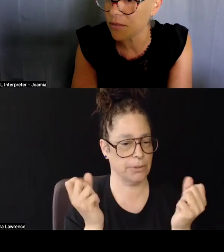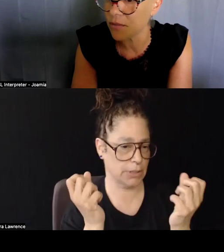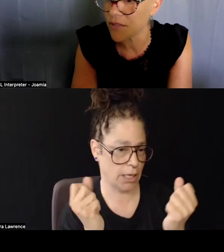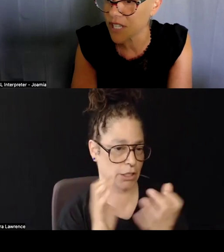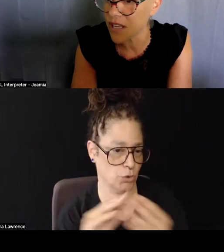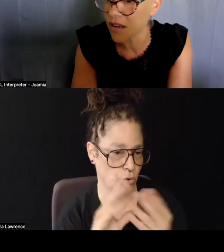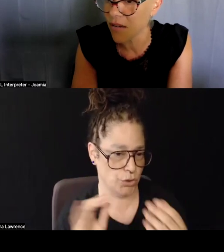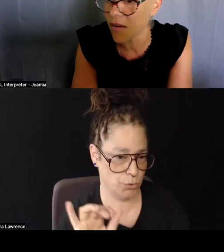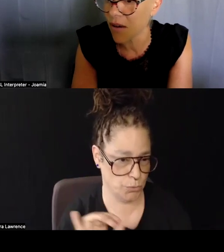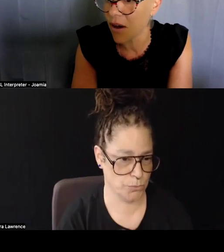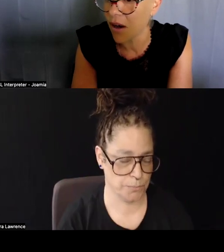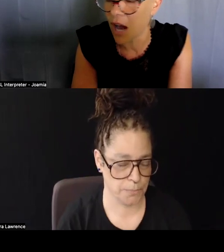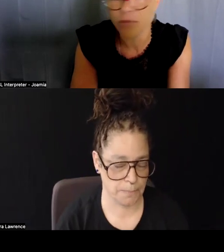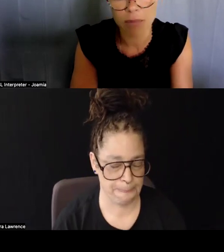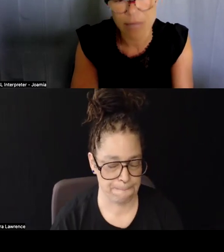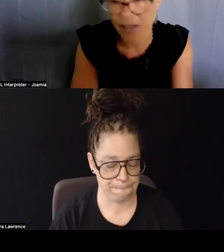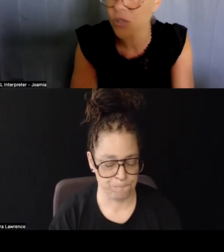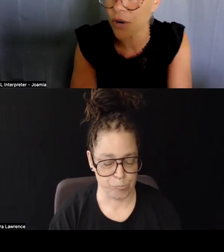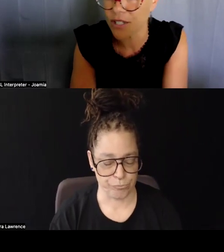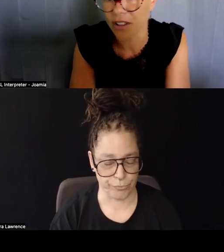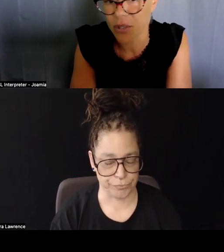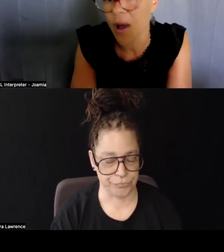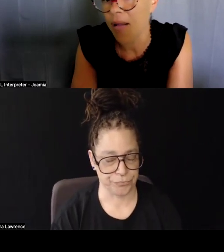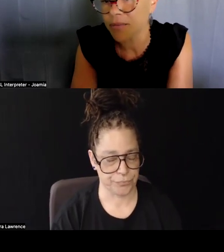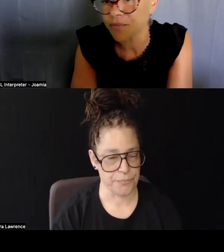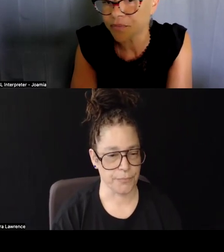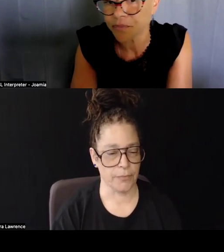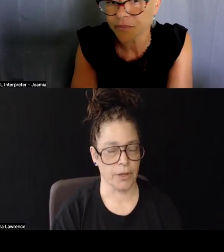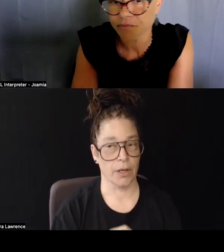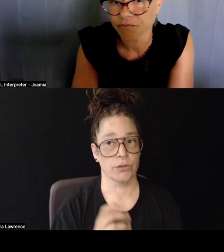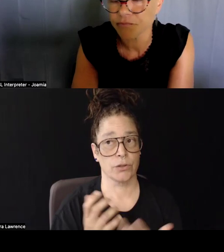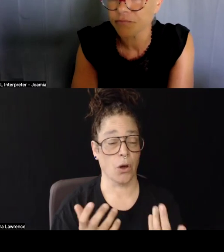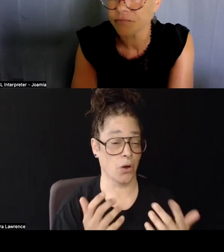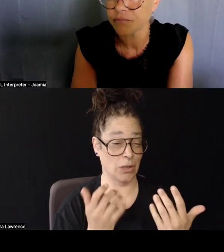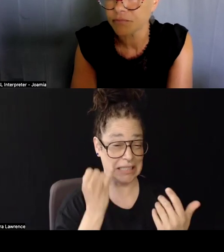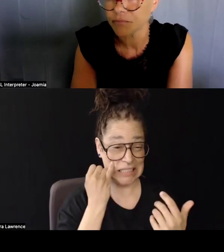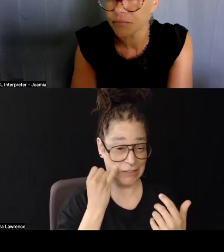student see a Black storyteller as well.